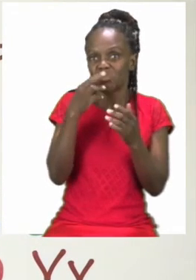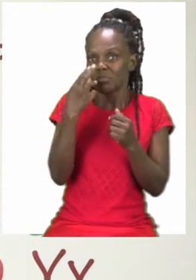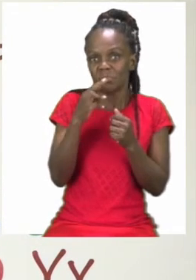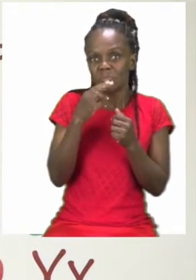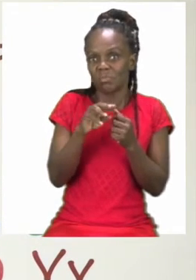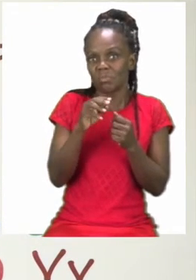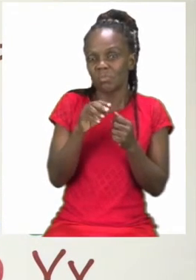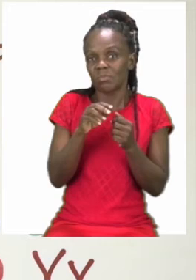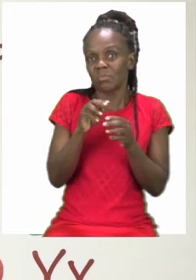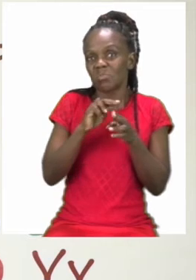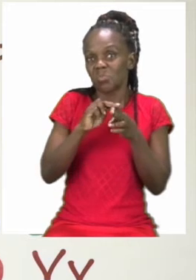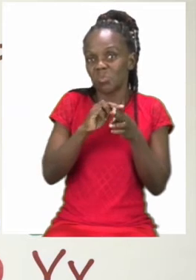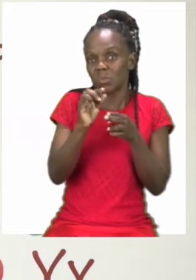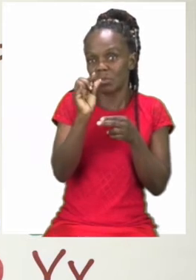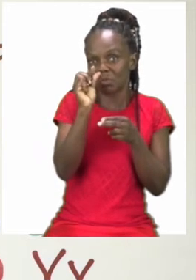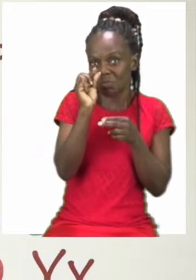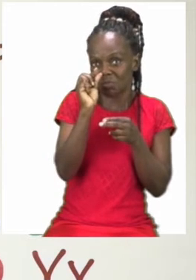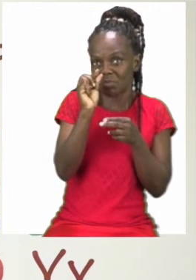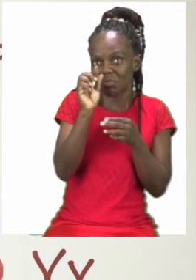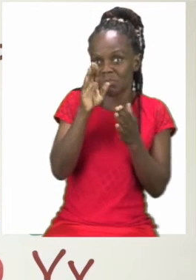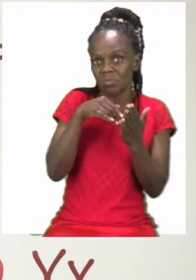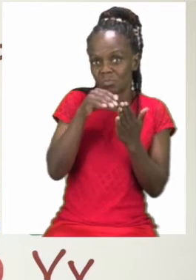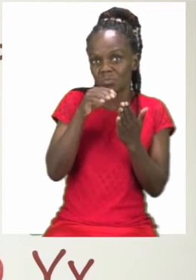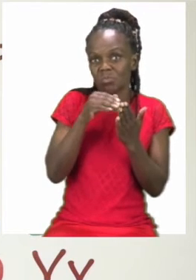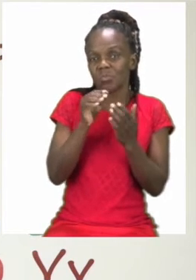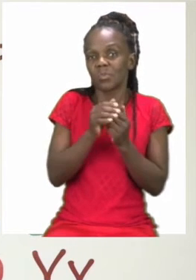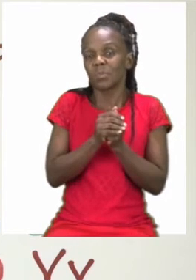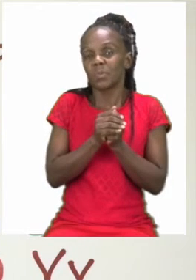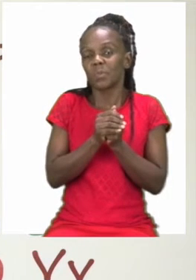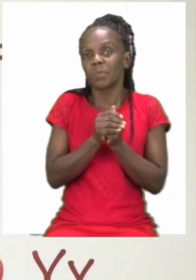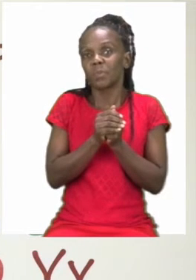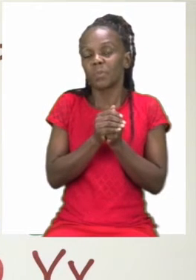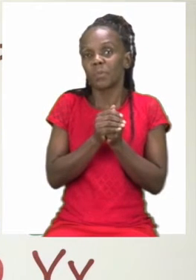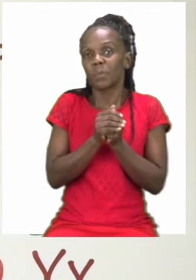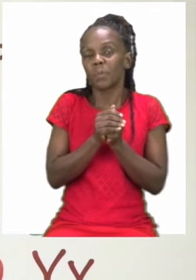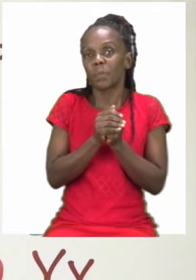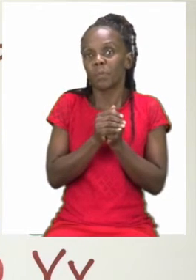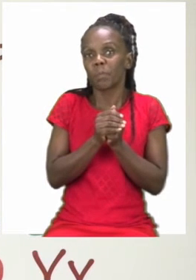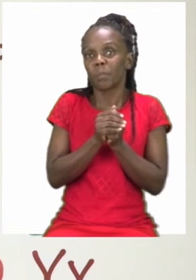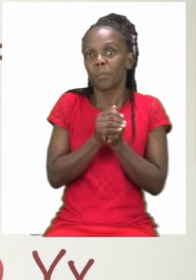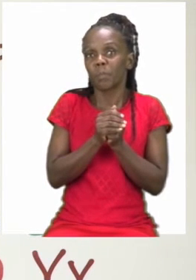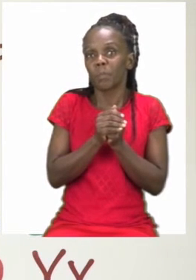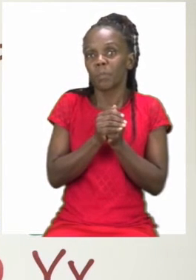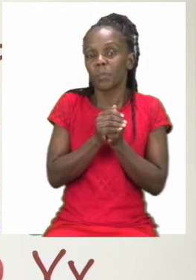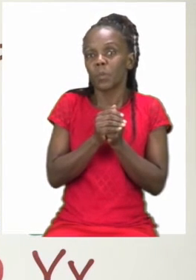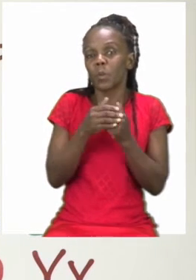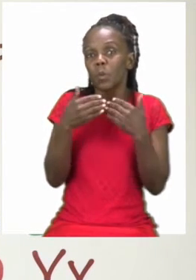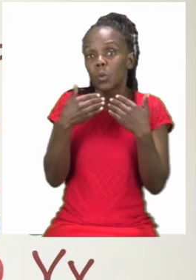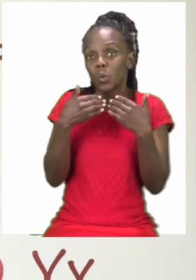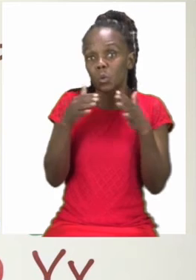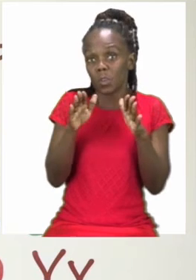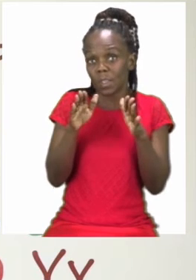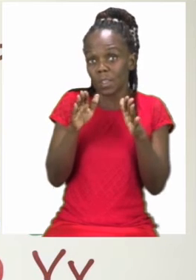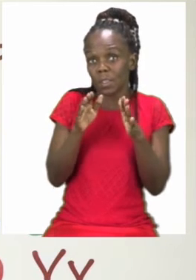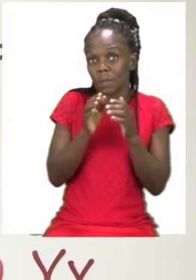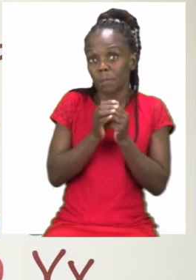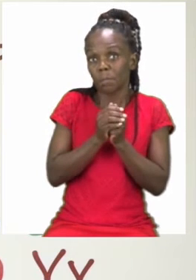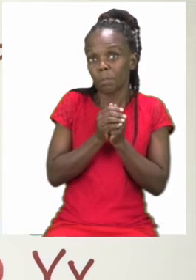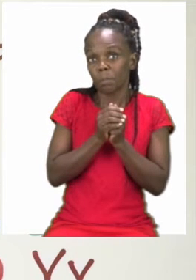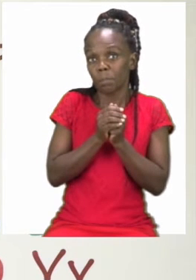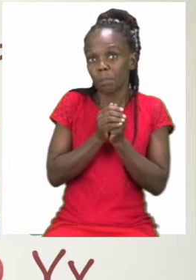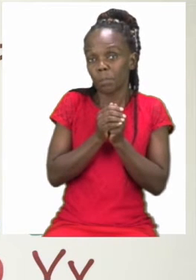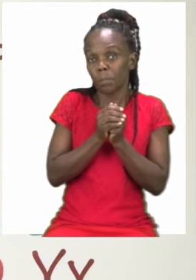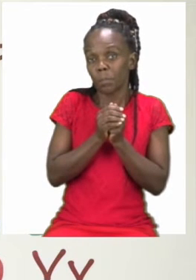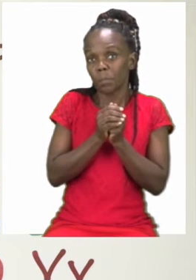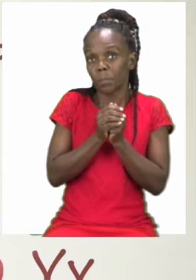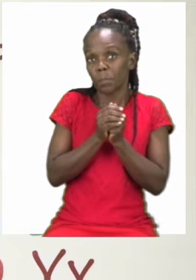is fragile and it may tear. So whilst you are starting with yours, remember you need